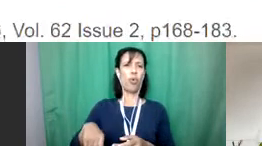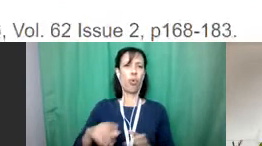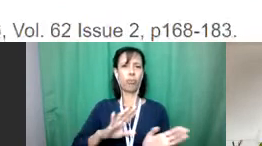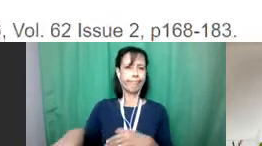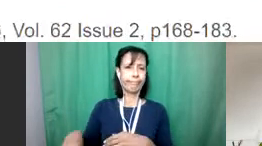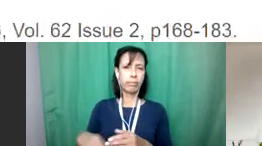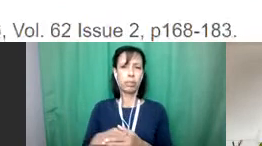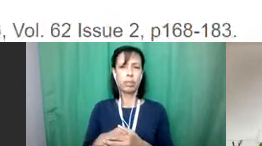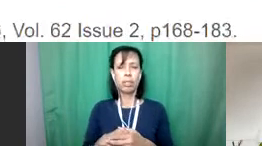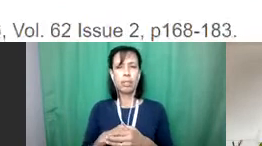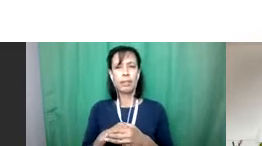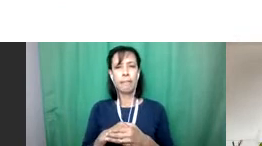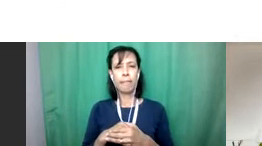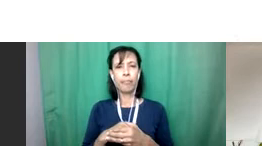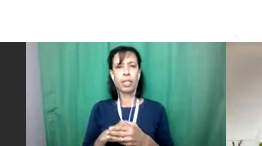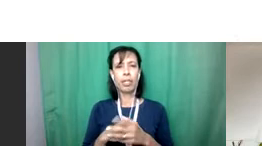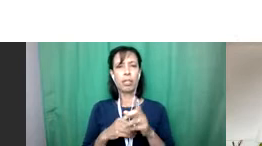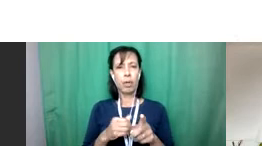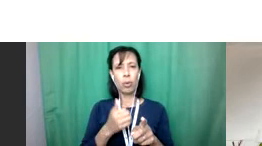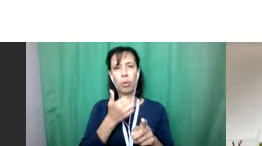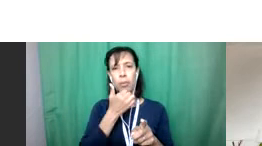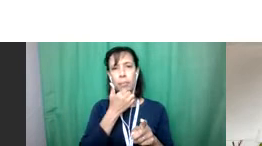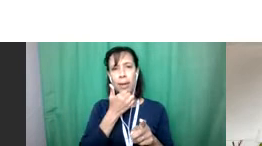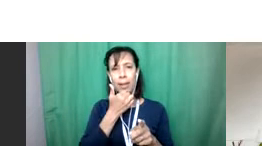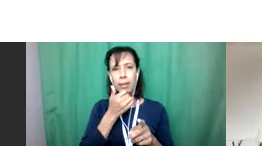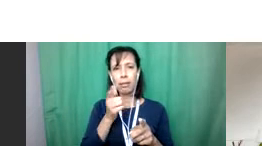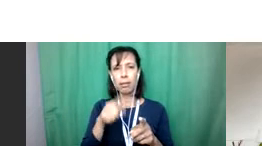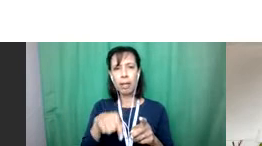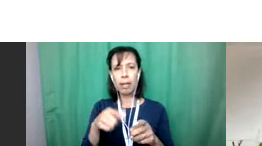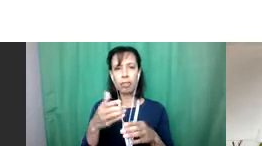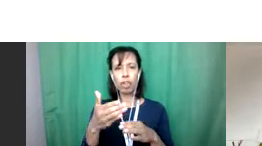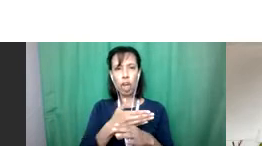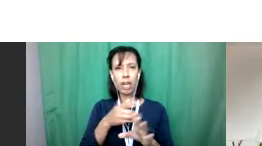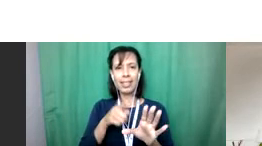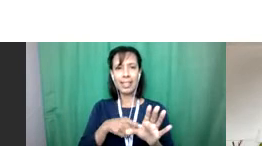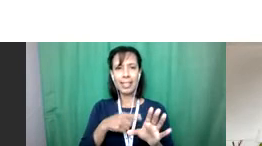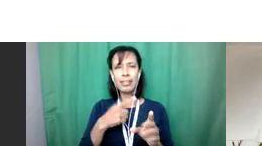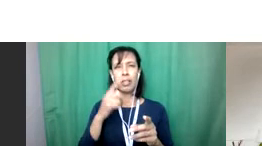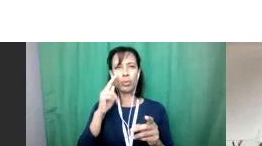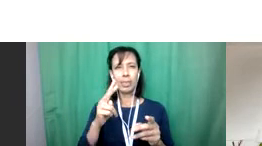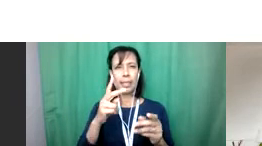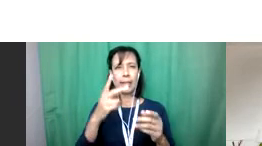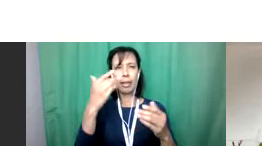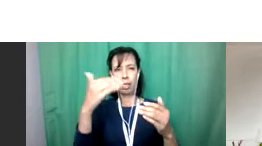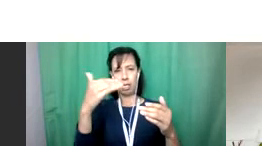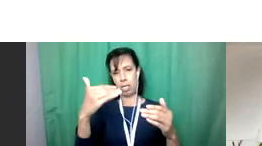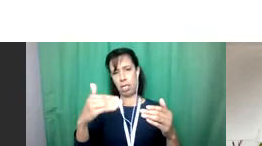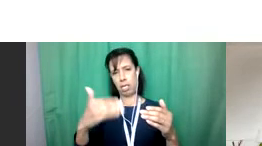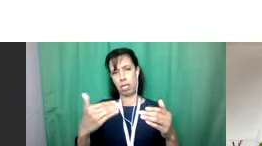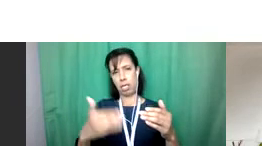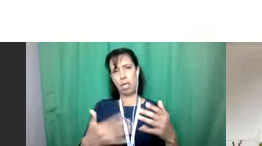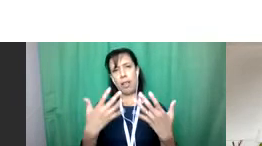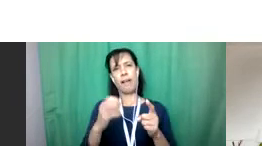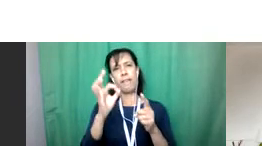Mathematics in early years students, relationship, etc., etc. And you can see all of these have got PDFs.